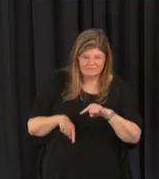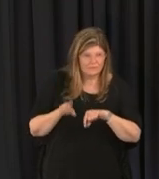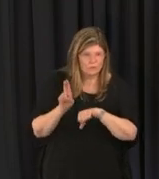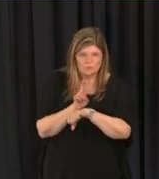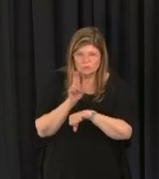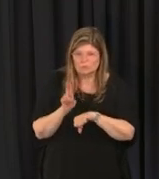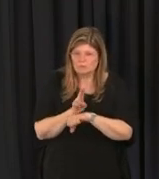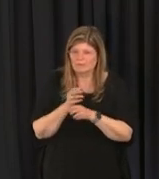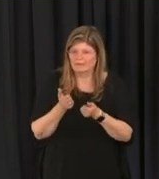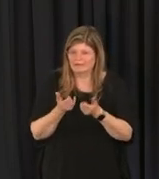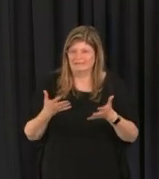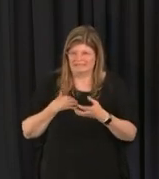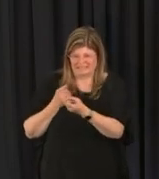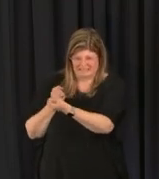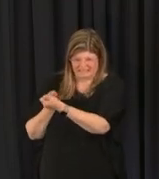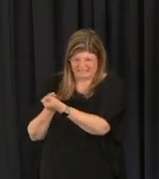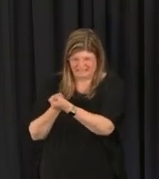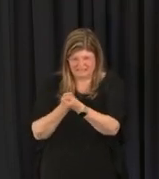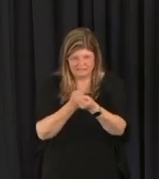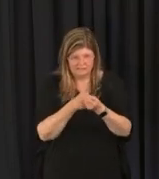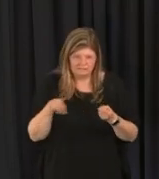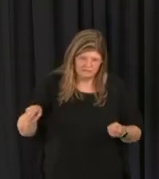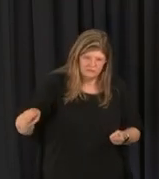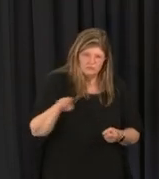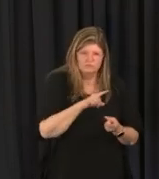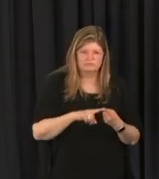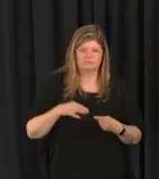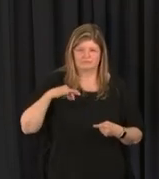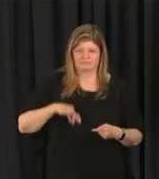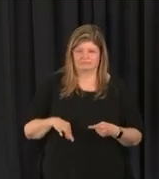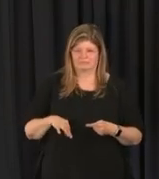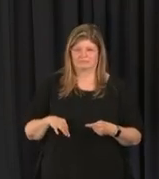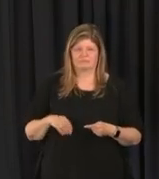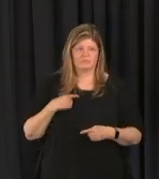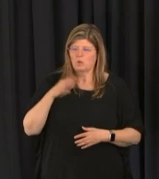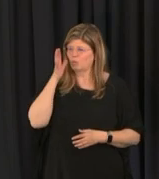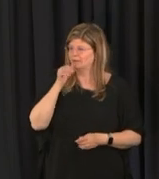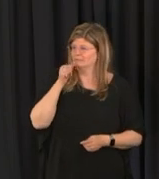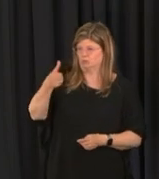anything that supports their eligibility. But people will not be turned away.